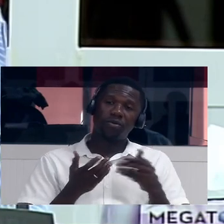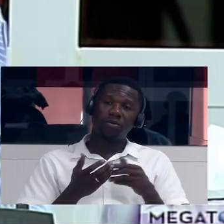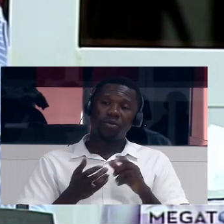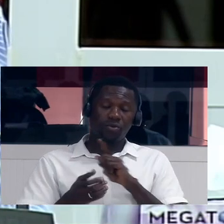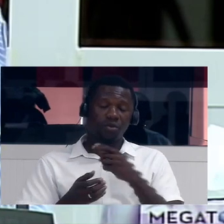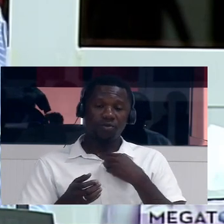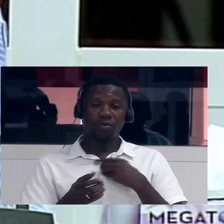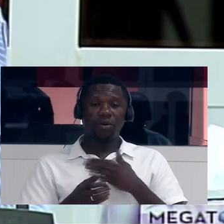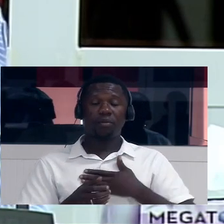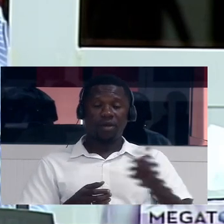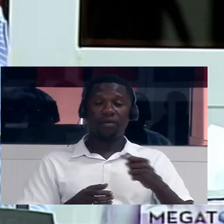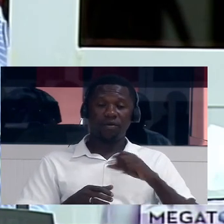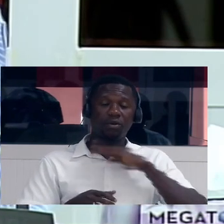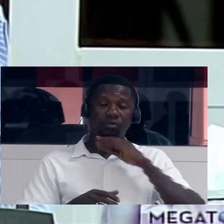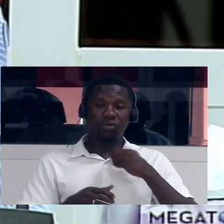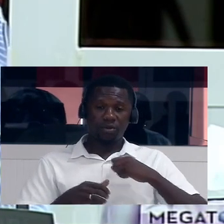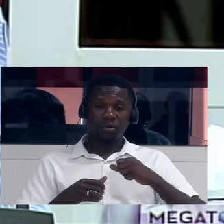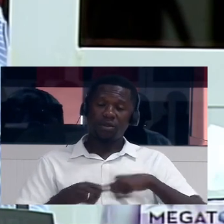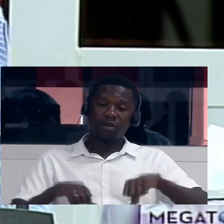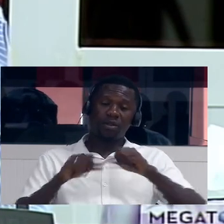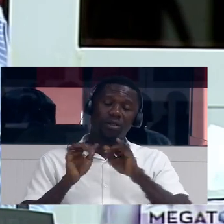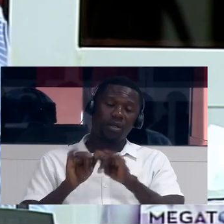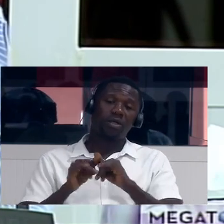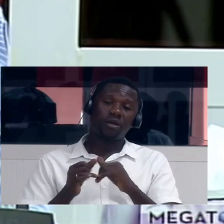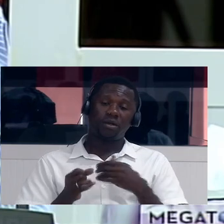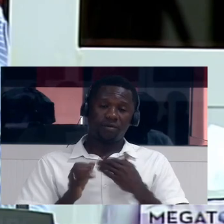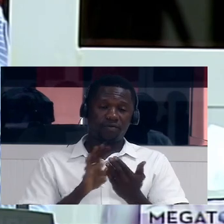Some of us were brave enough to stay around and face it.